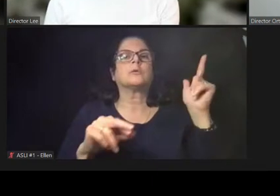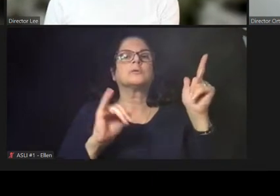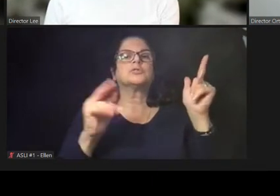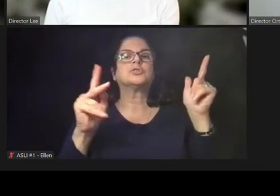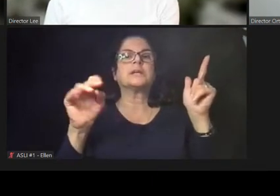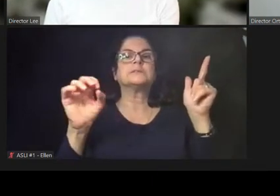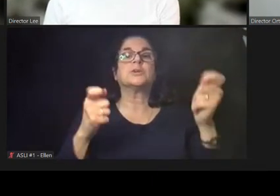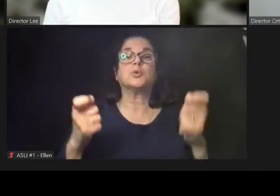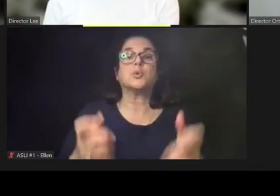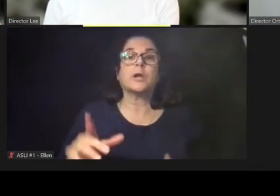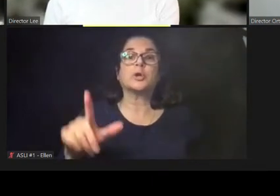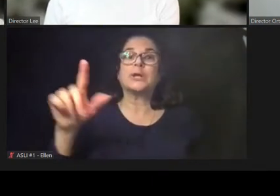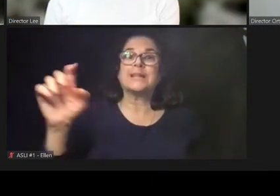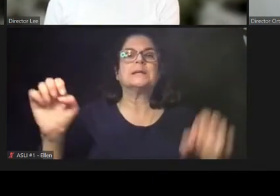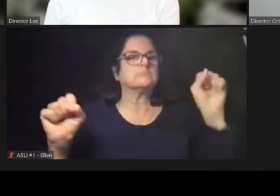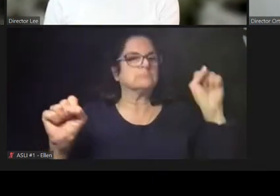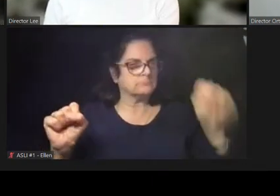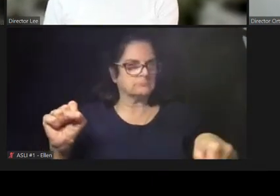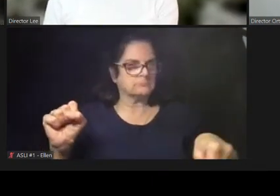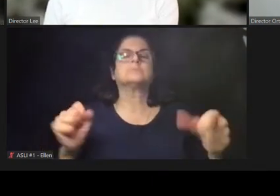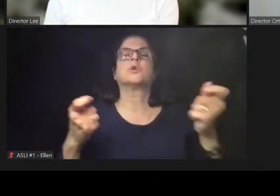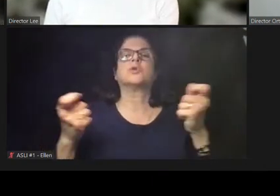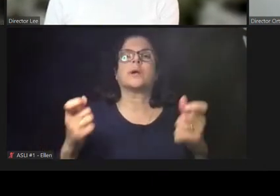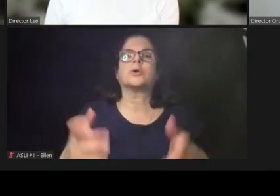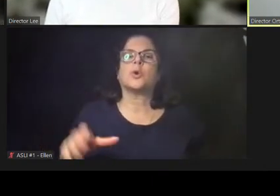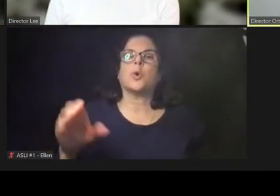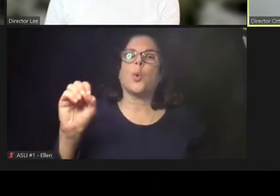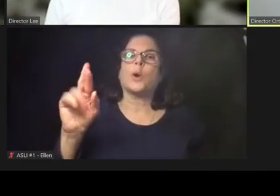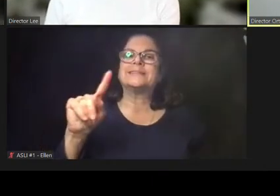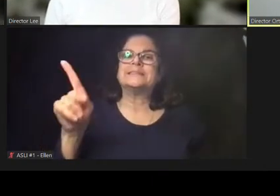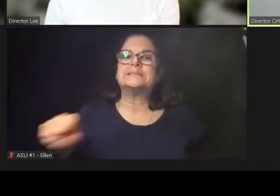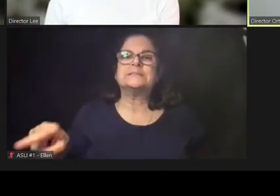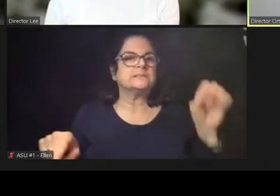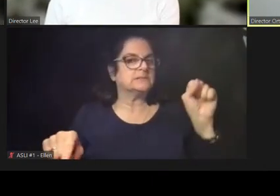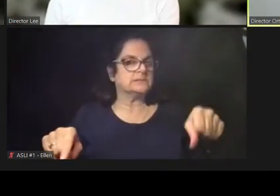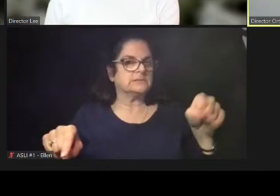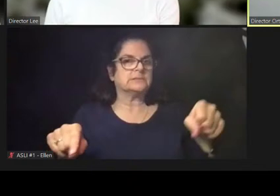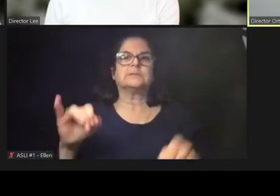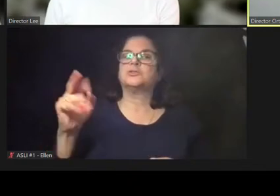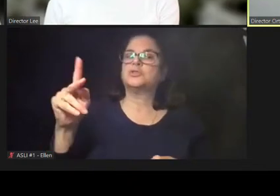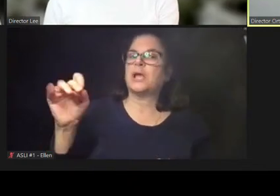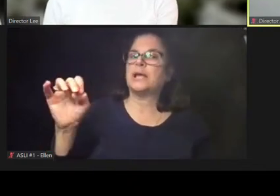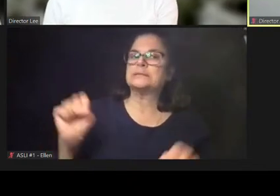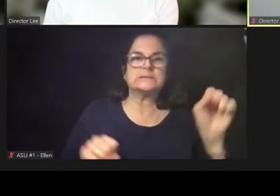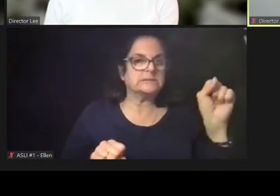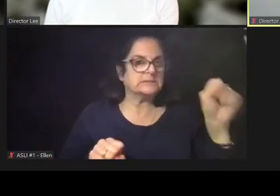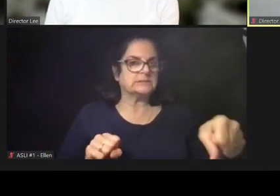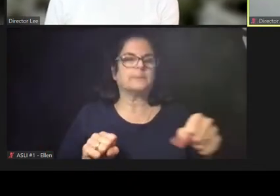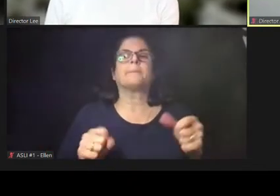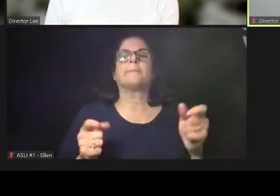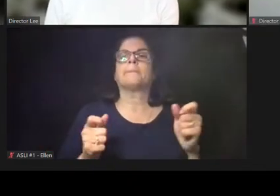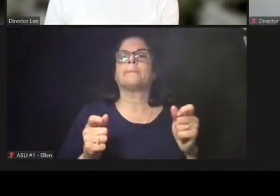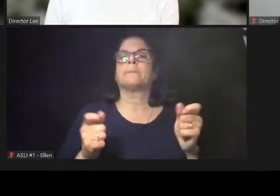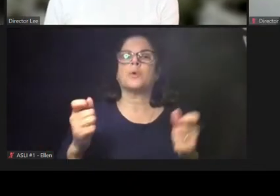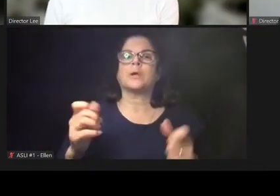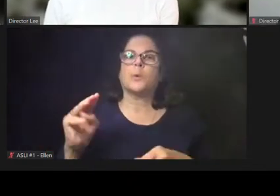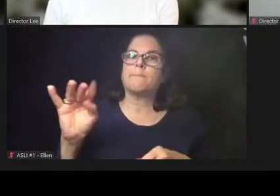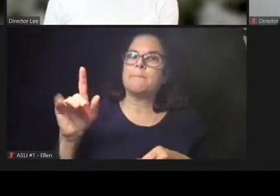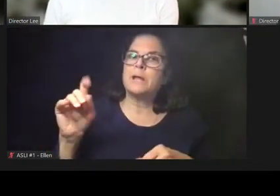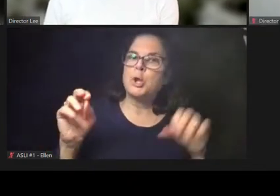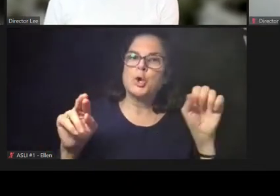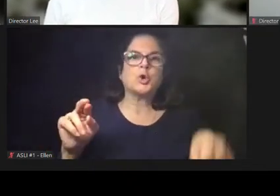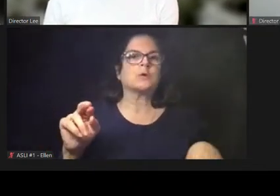Director Lee? Yes. Director Ortiz? Yes. Director Jakes? Yes. Director Miller?